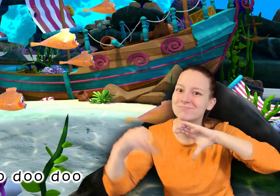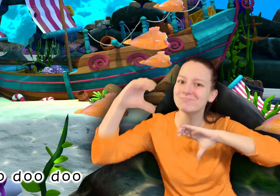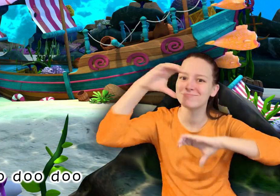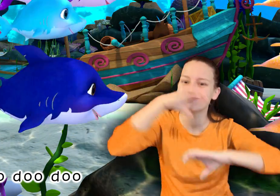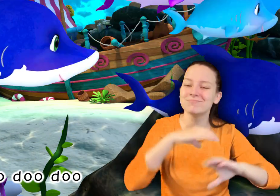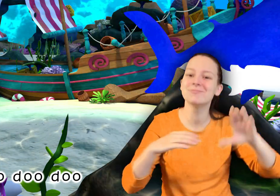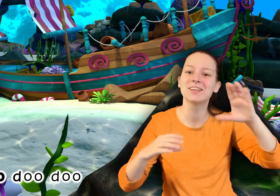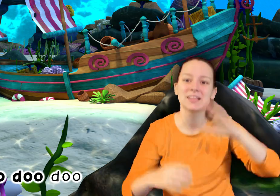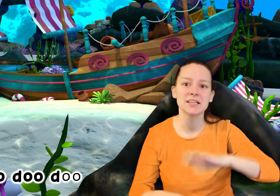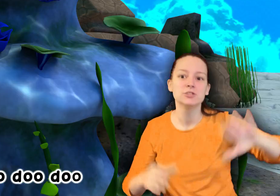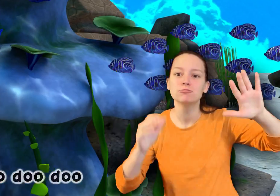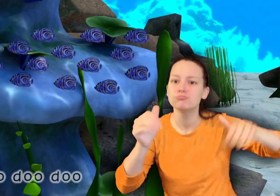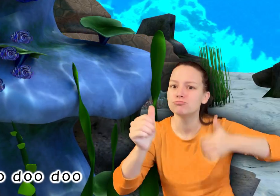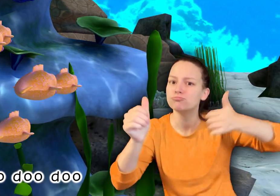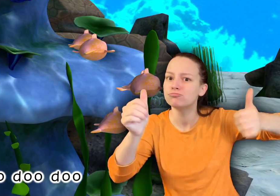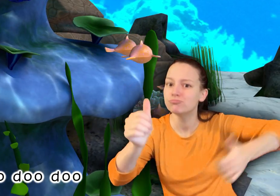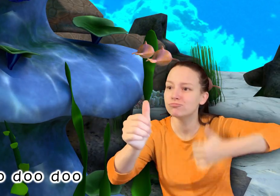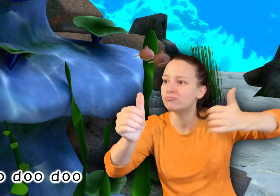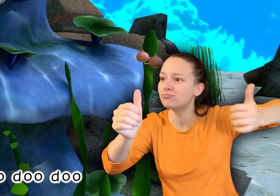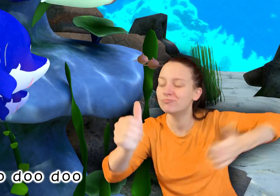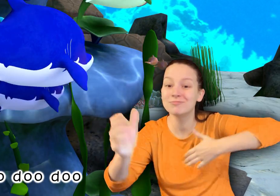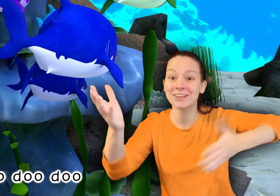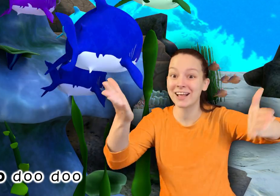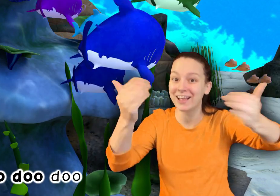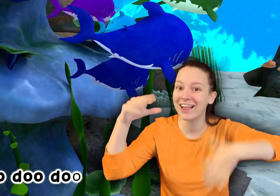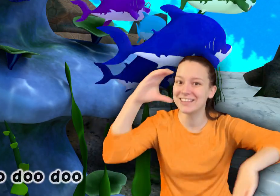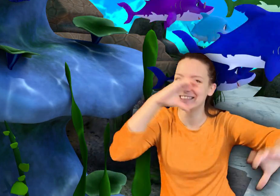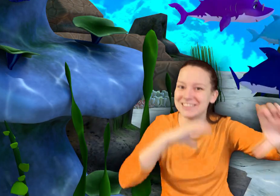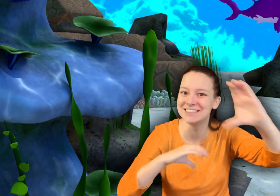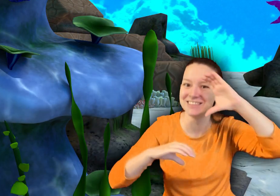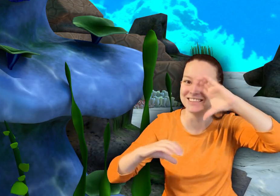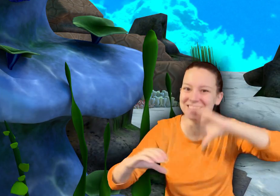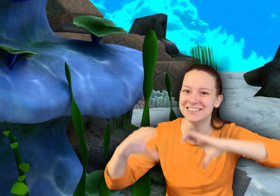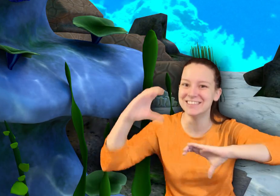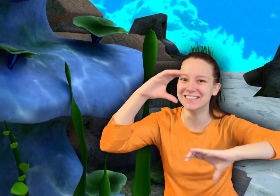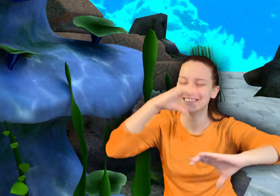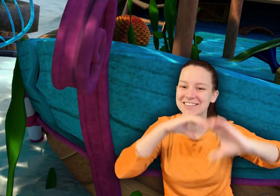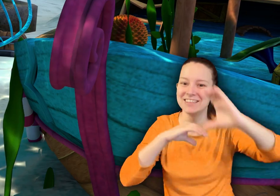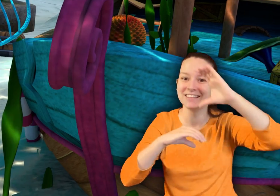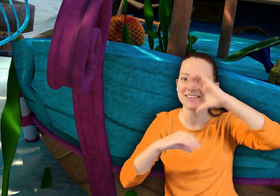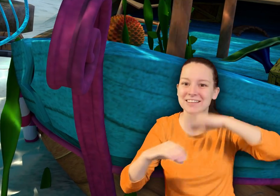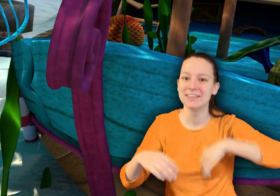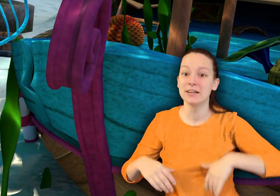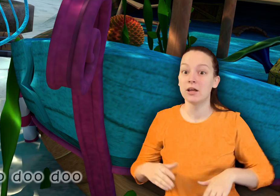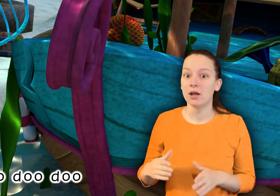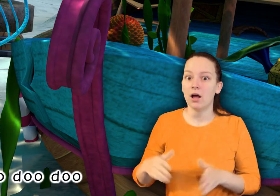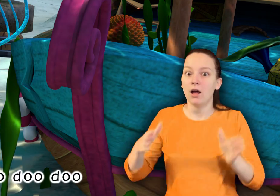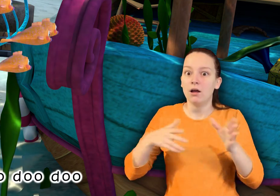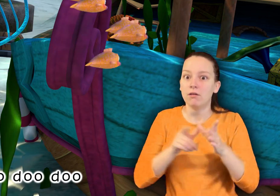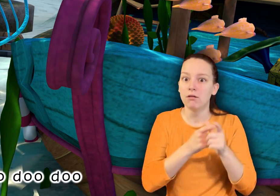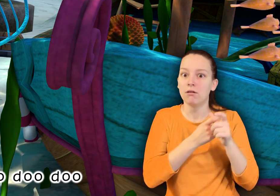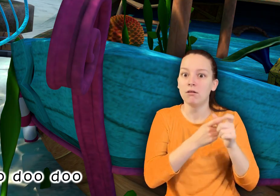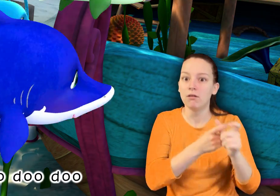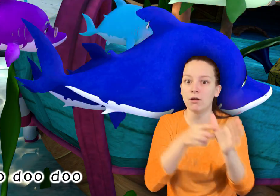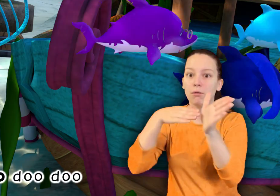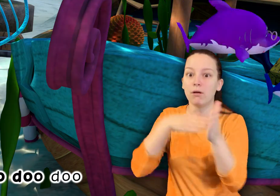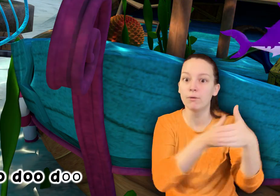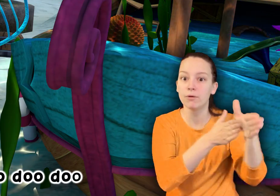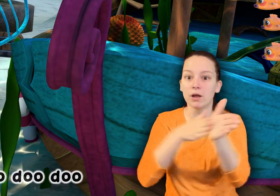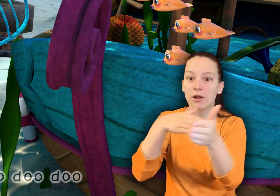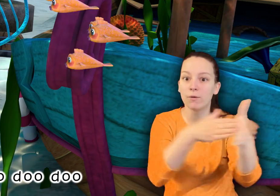hunt do do do do let's go hun do do do do do let's go hunt run